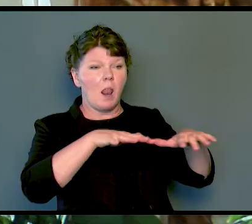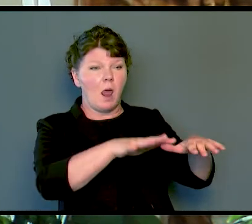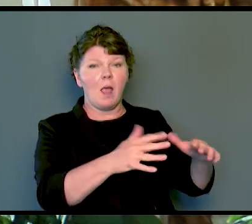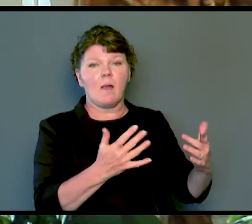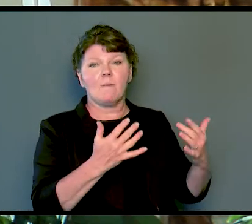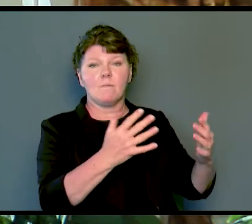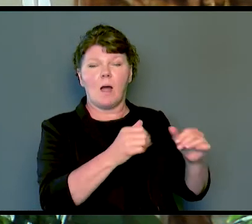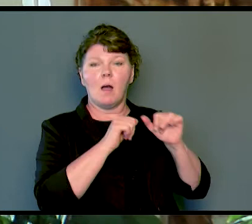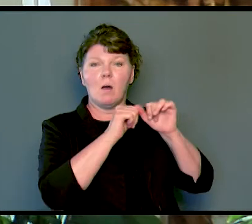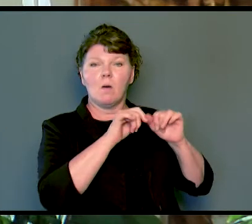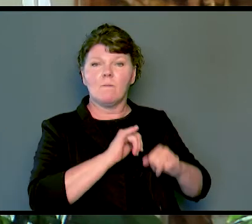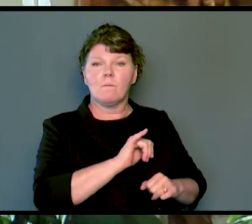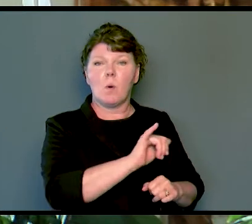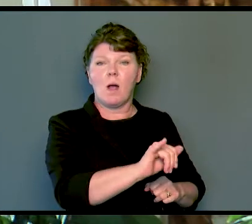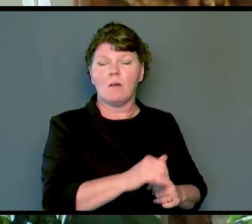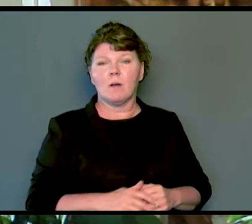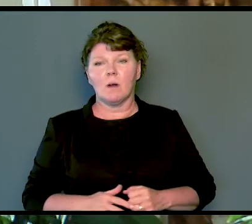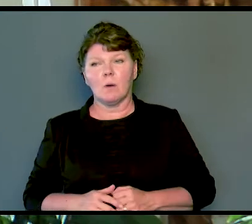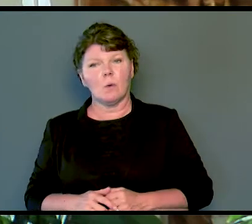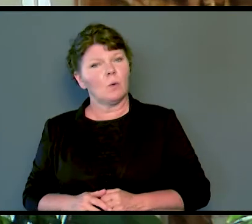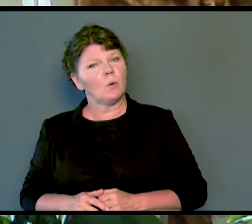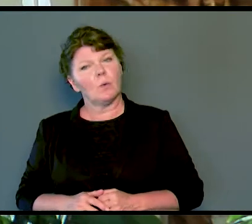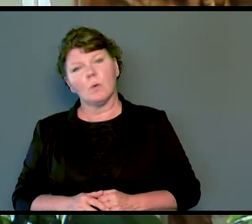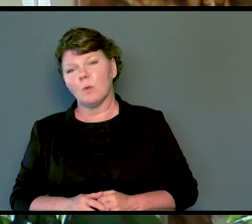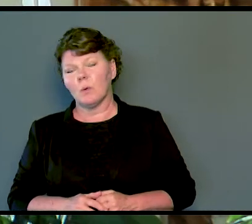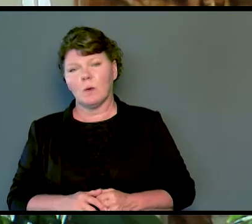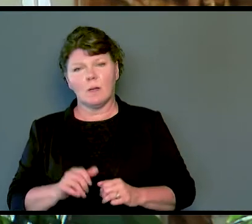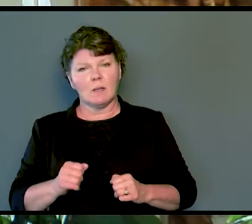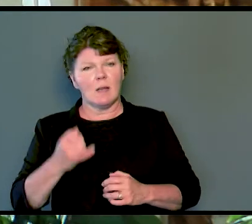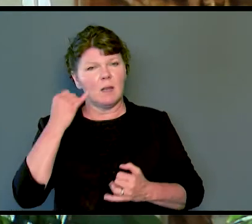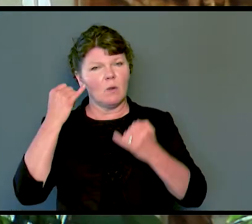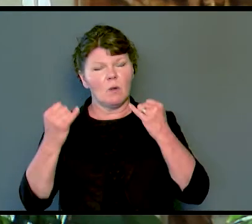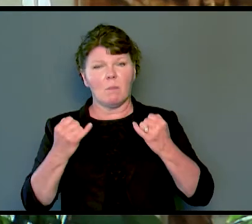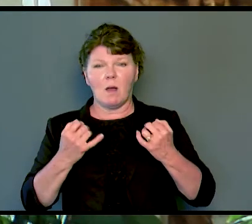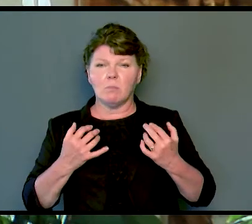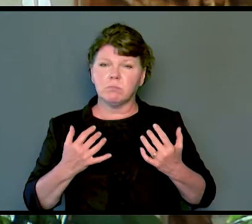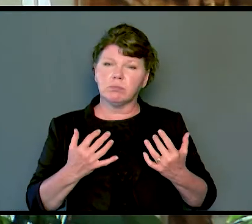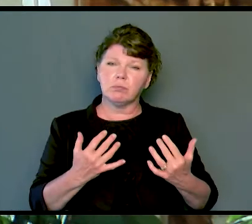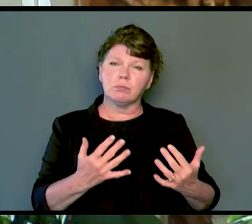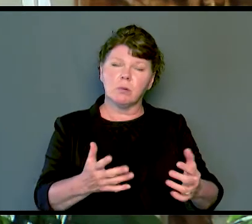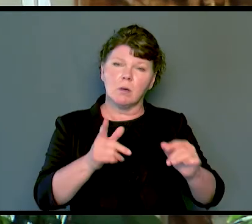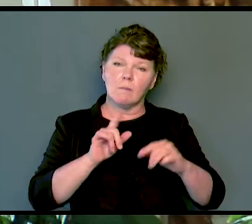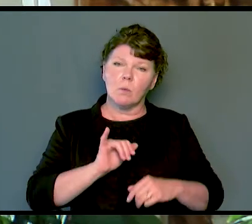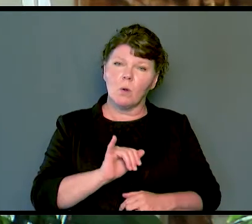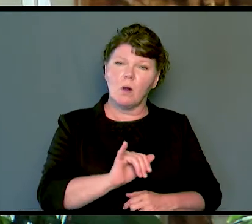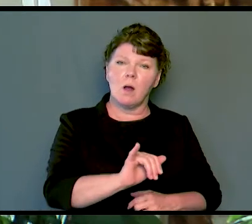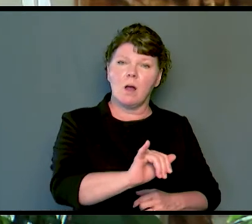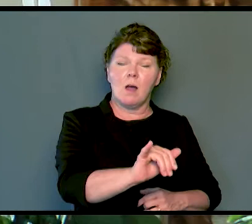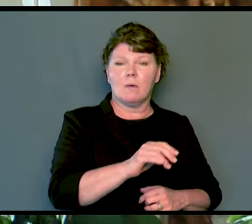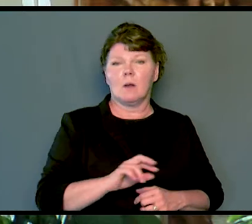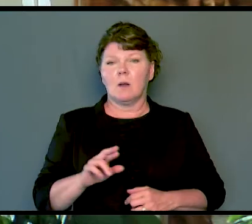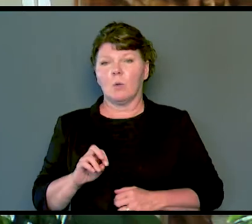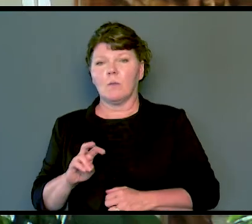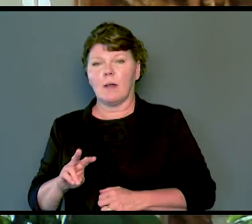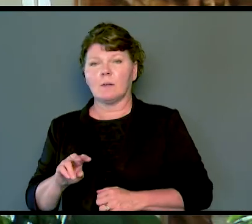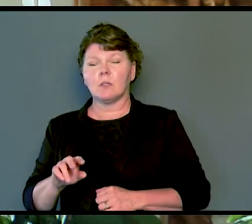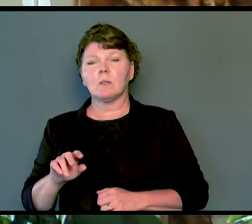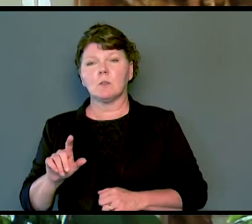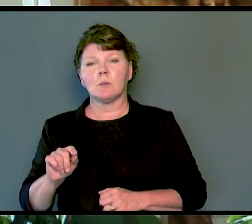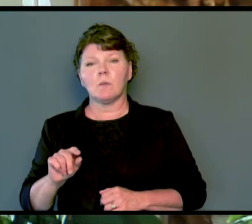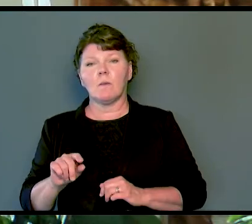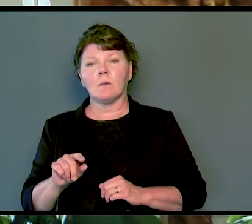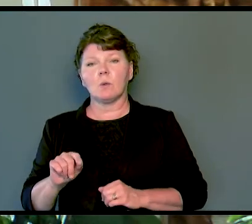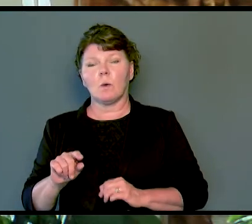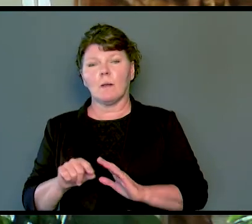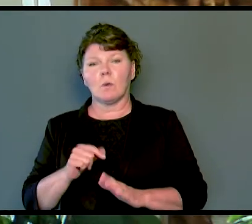it would last forever. What would it be like to be in a literal lake of fire forever? Revelation 20, verse 15